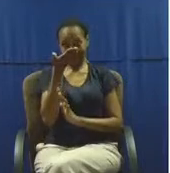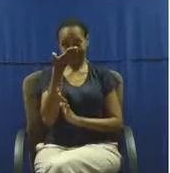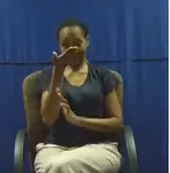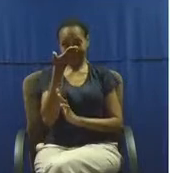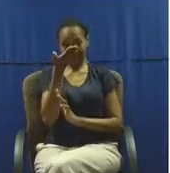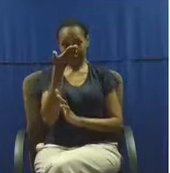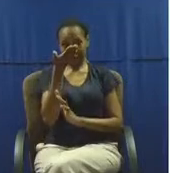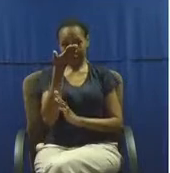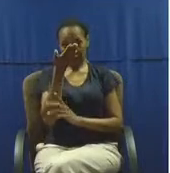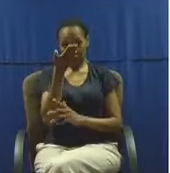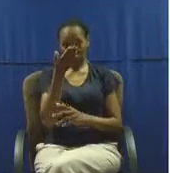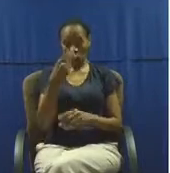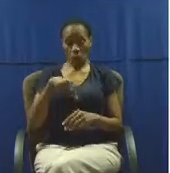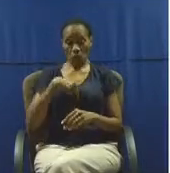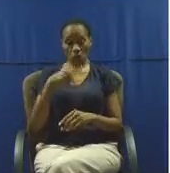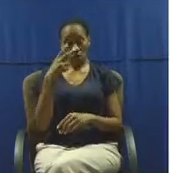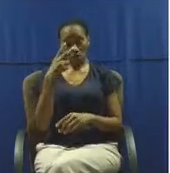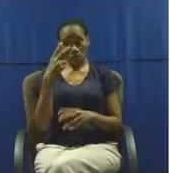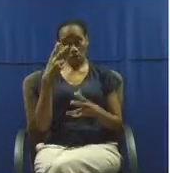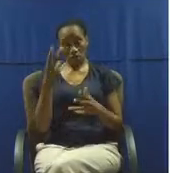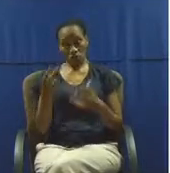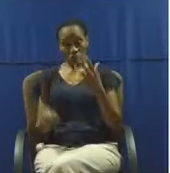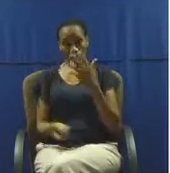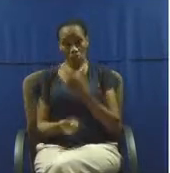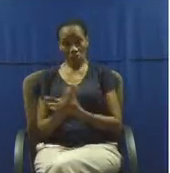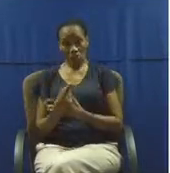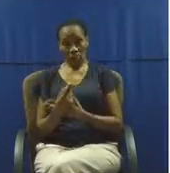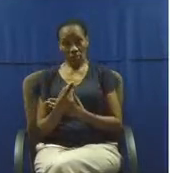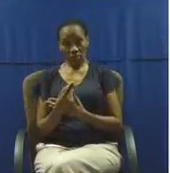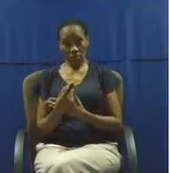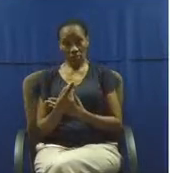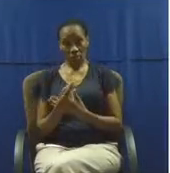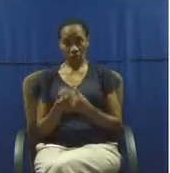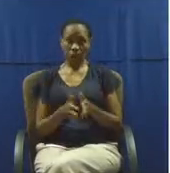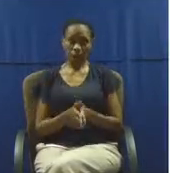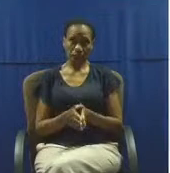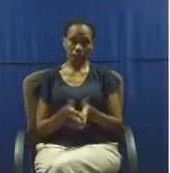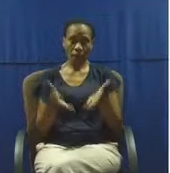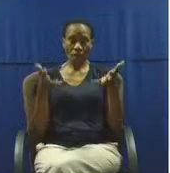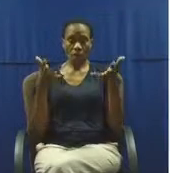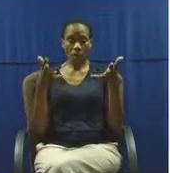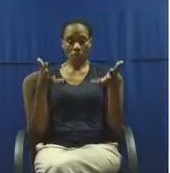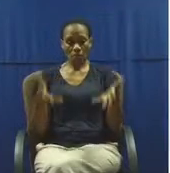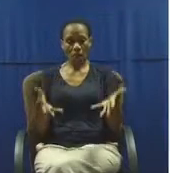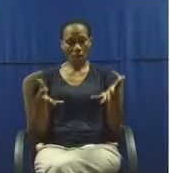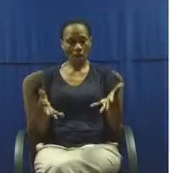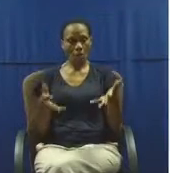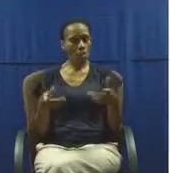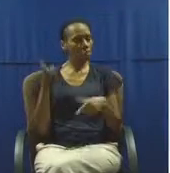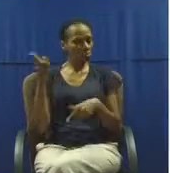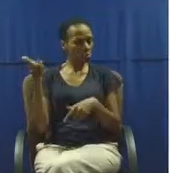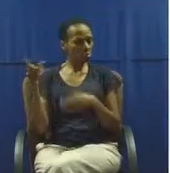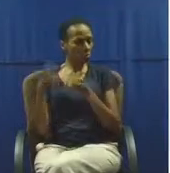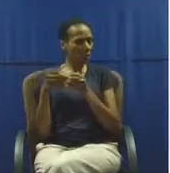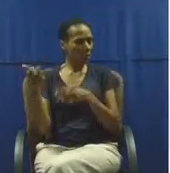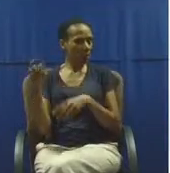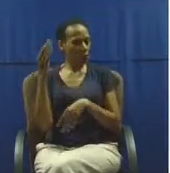that we saw introduced. Now, as he well